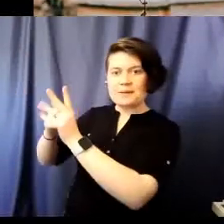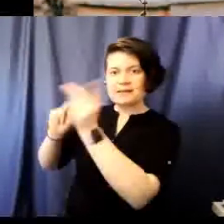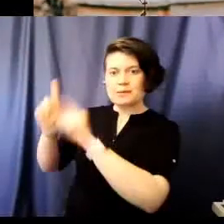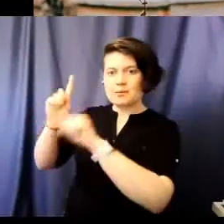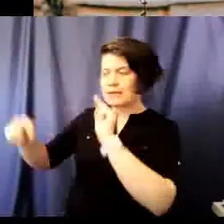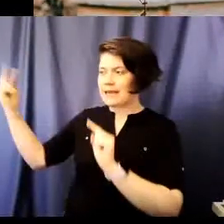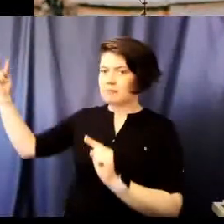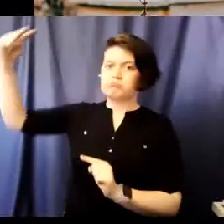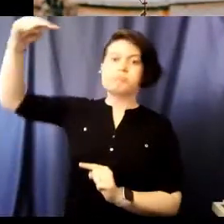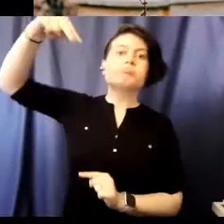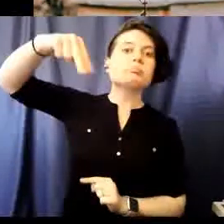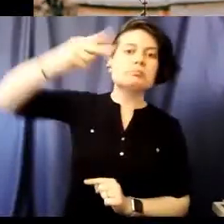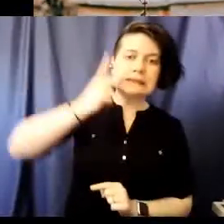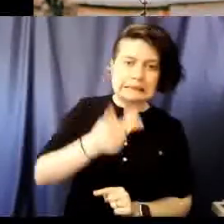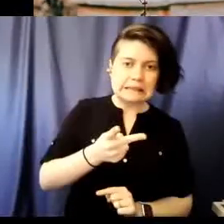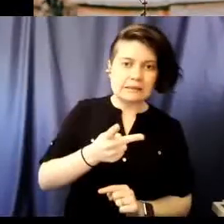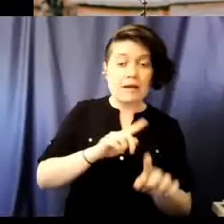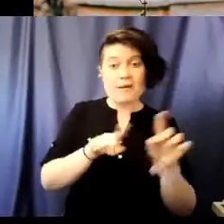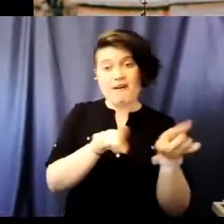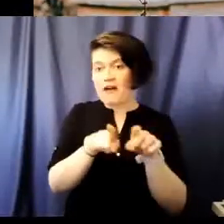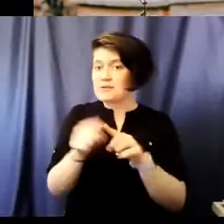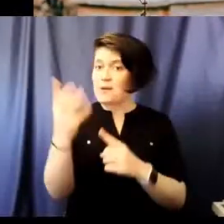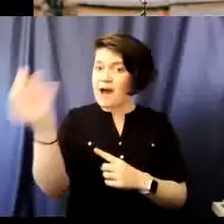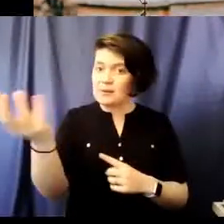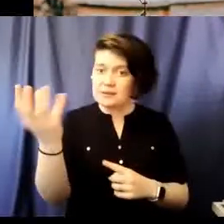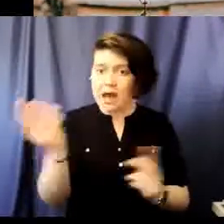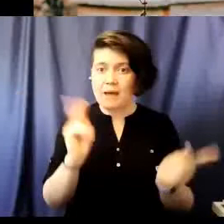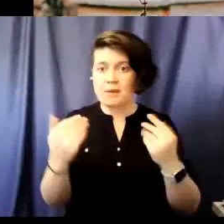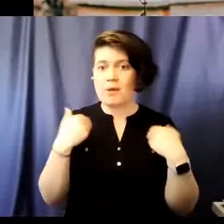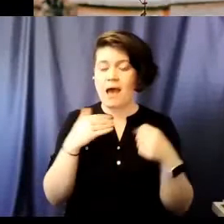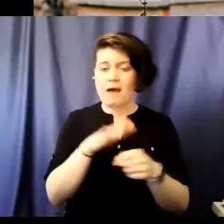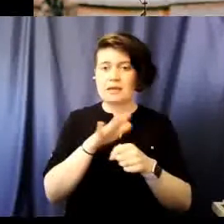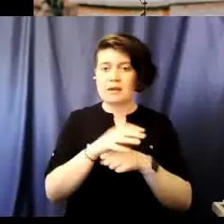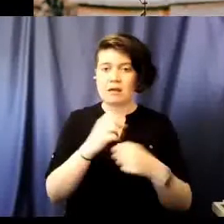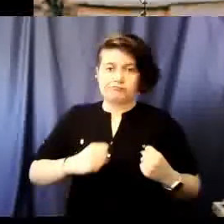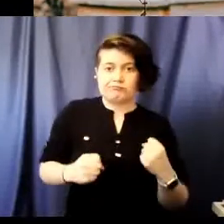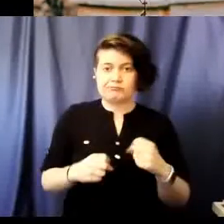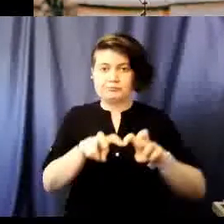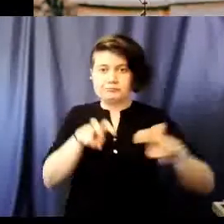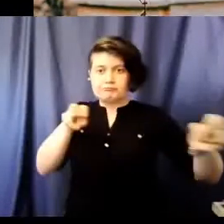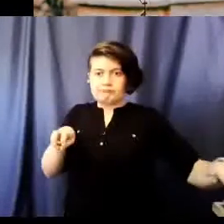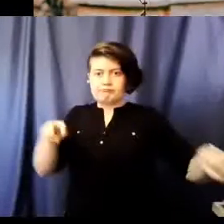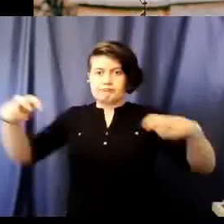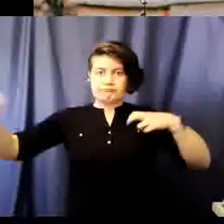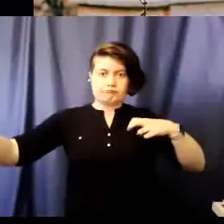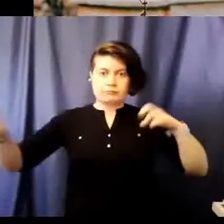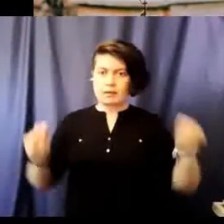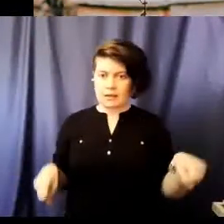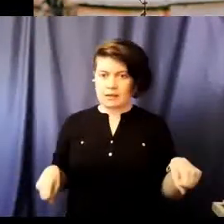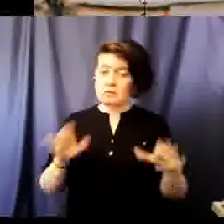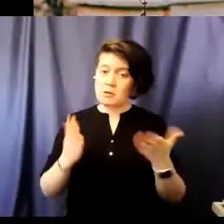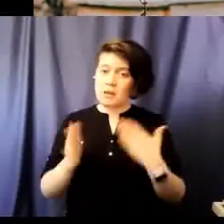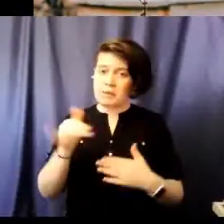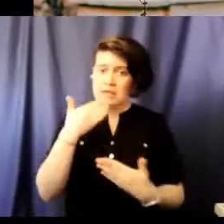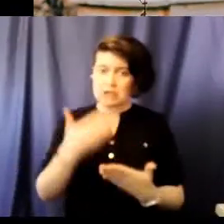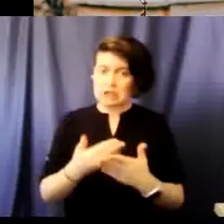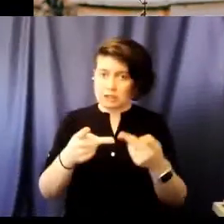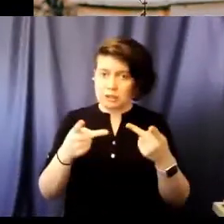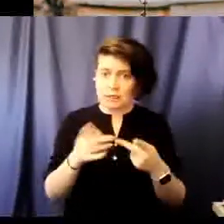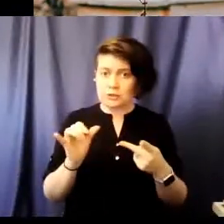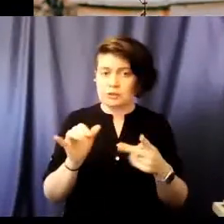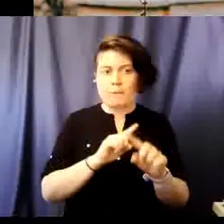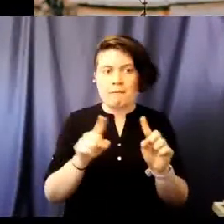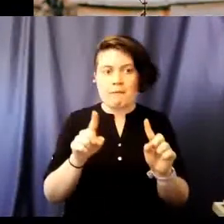walking by, but it's also outside and people have room to spread out. So this also might be a good location, but we don't know what